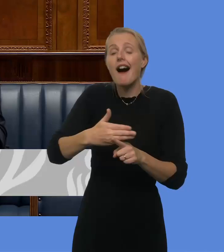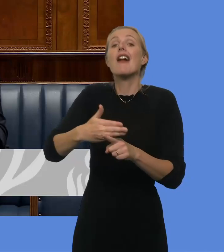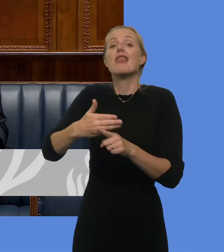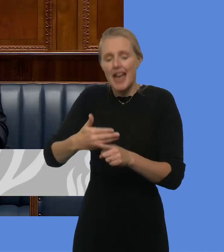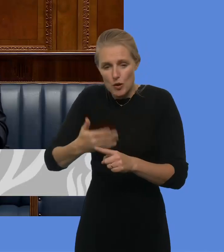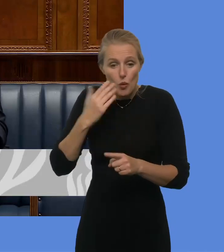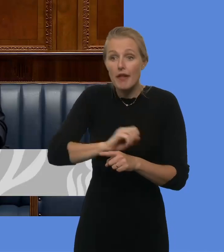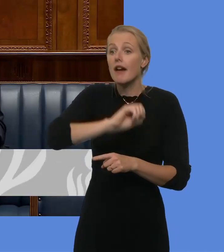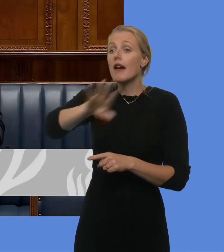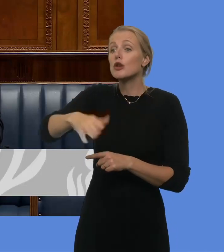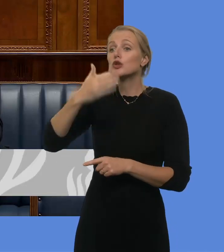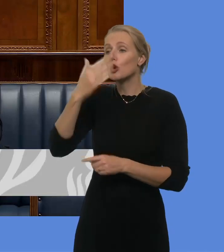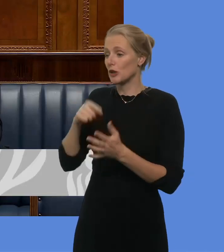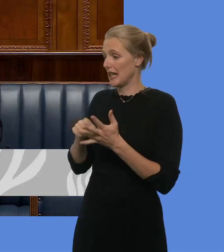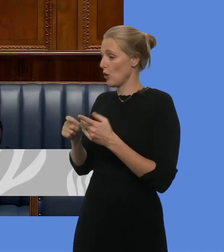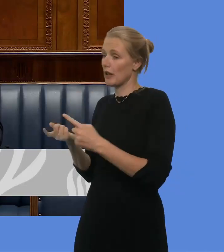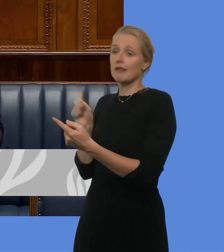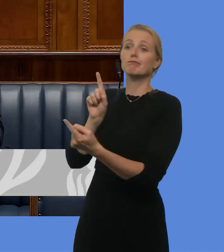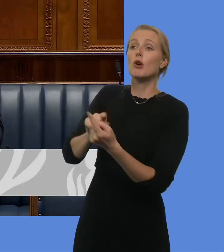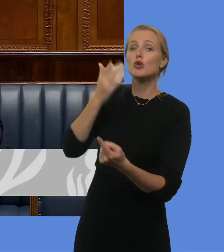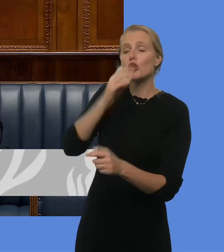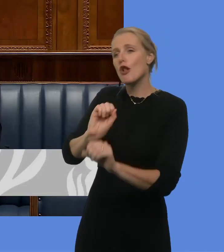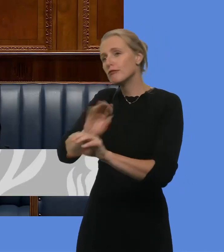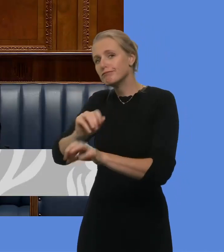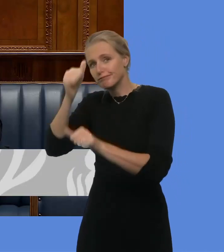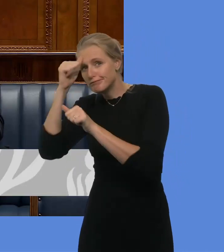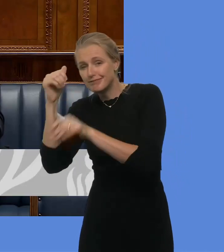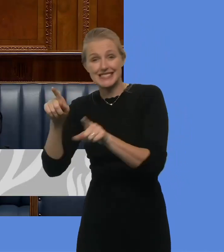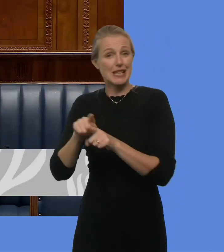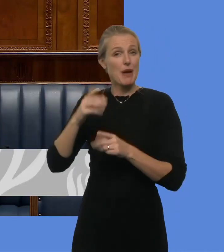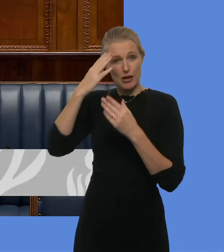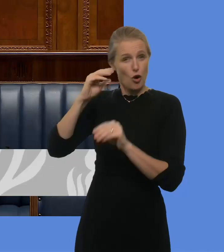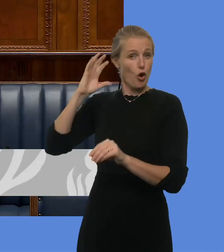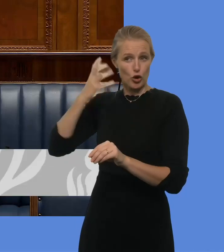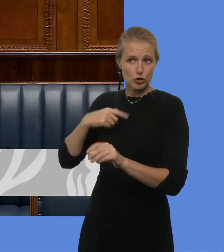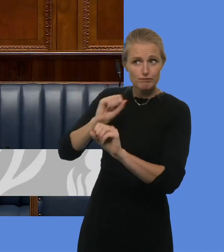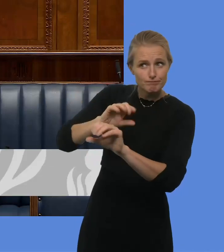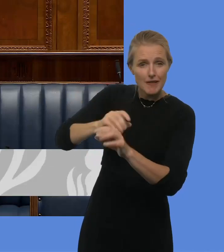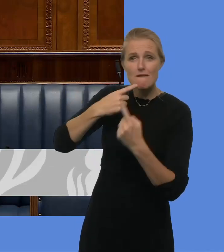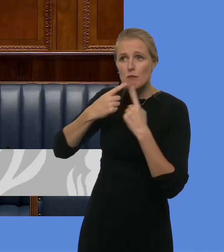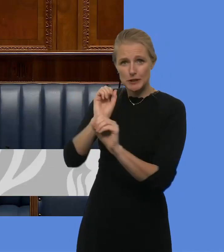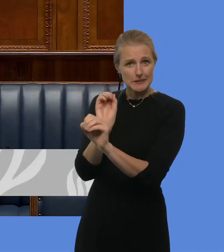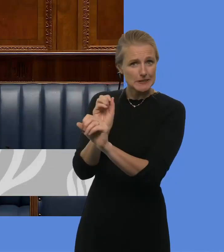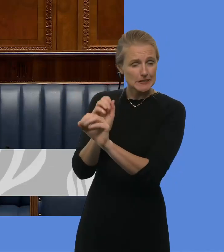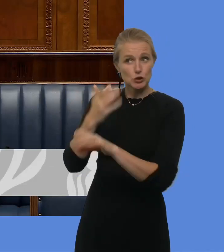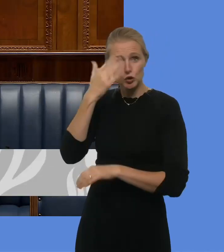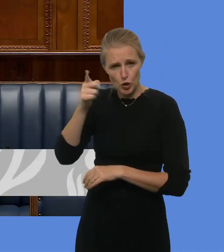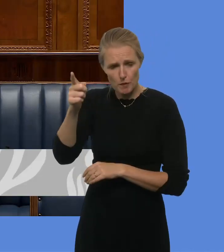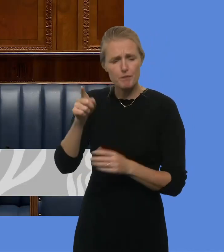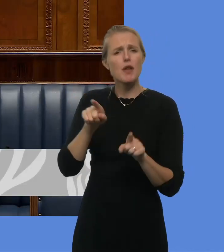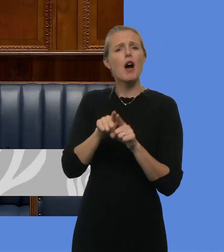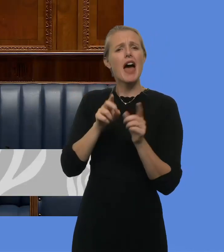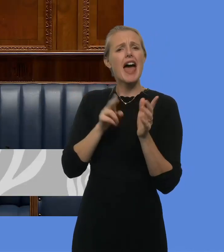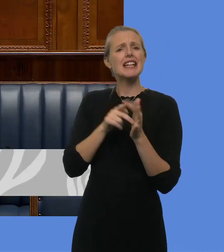qualified teachers of deaf children and young people and educational audiologists. I also note that from the NDCS briefing provided